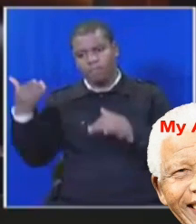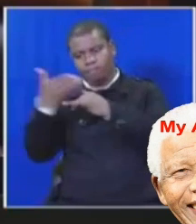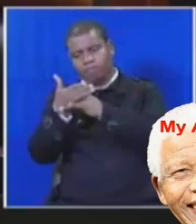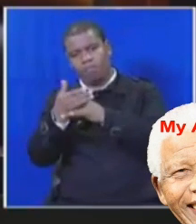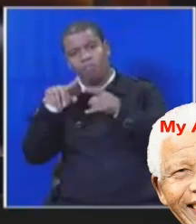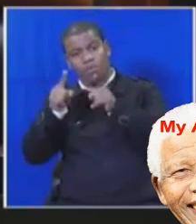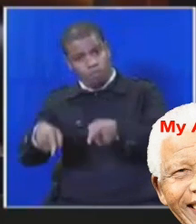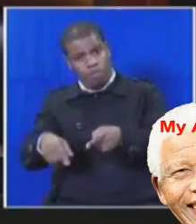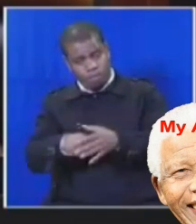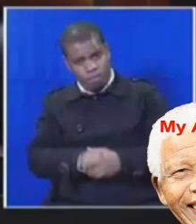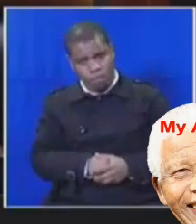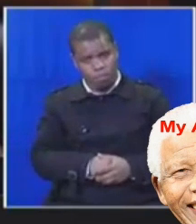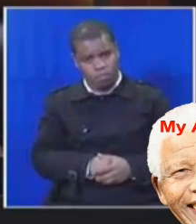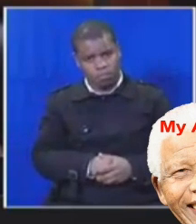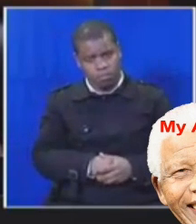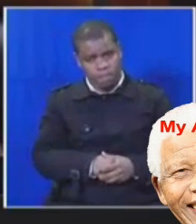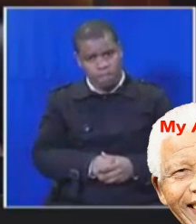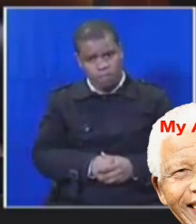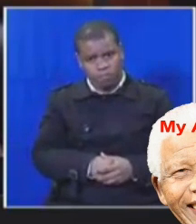these matters.